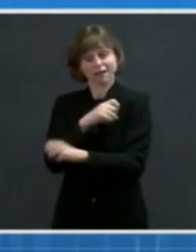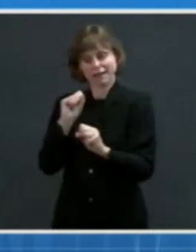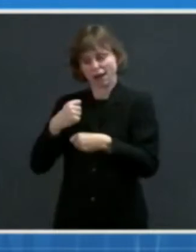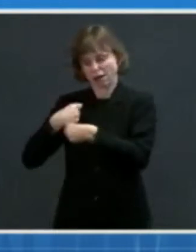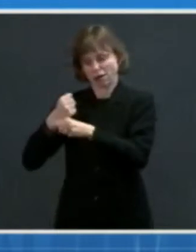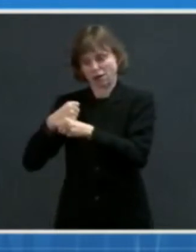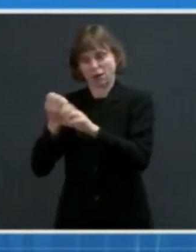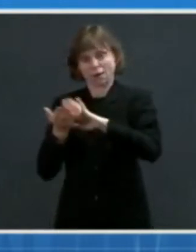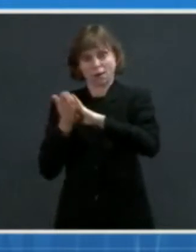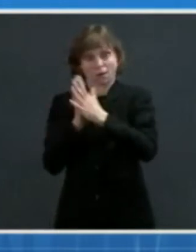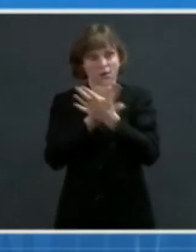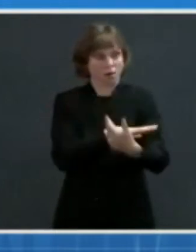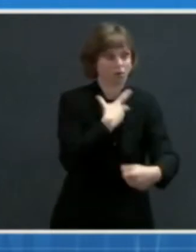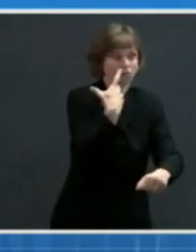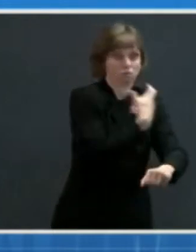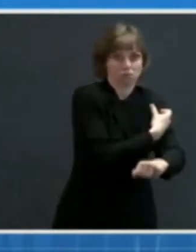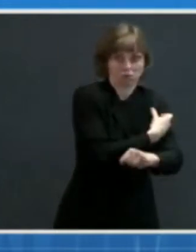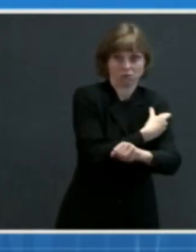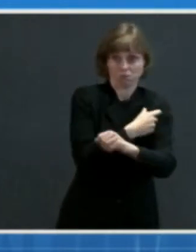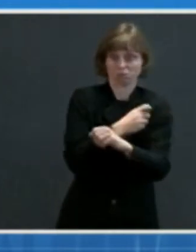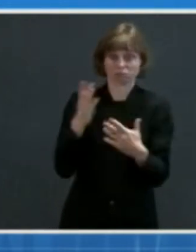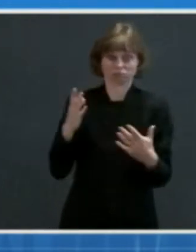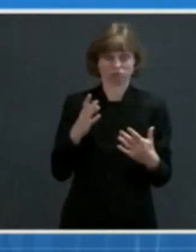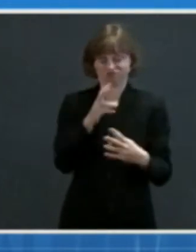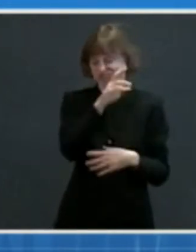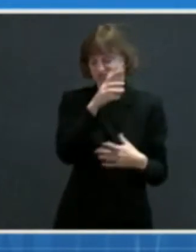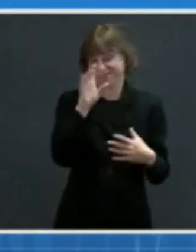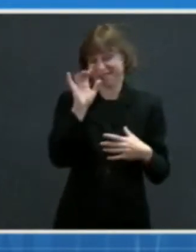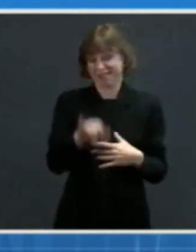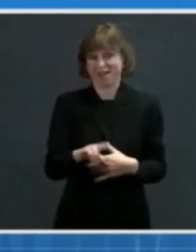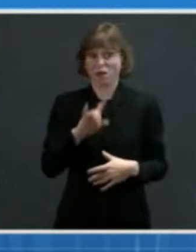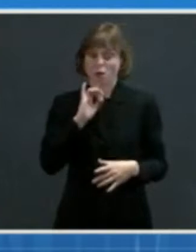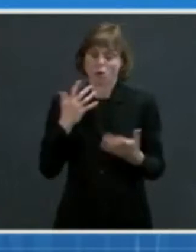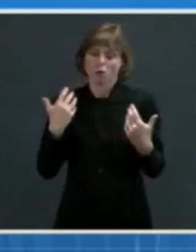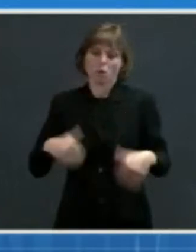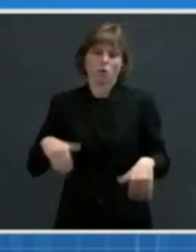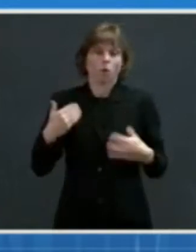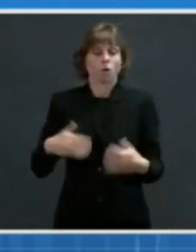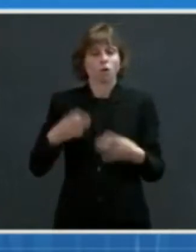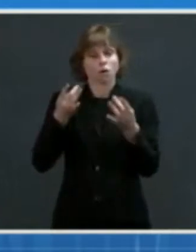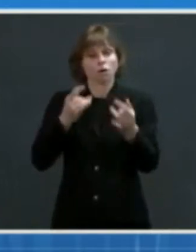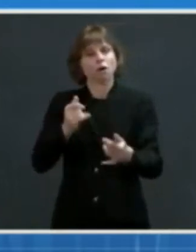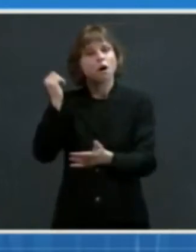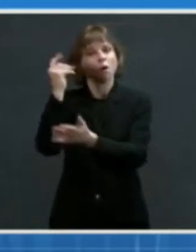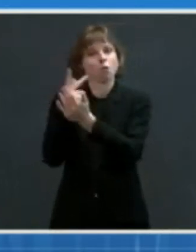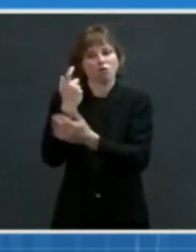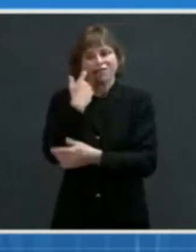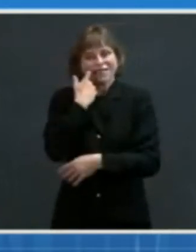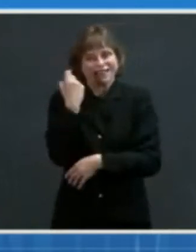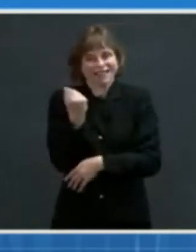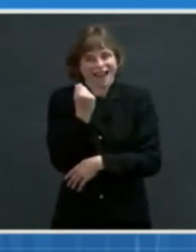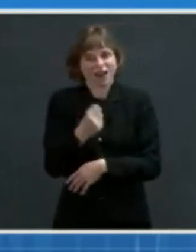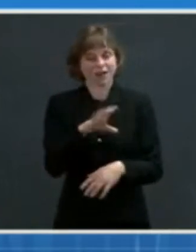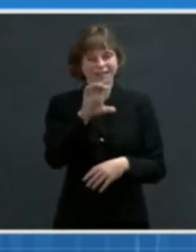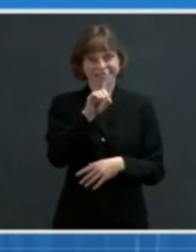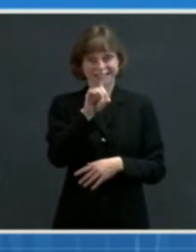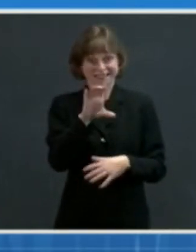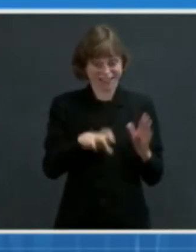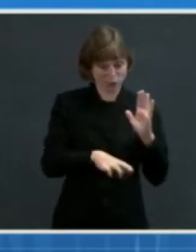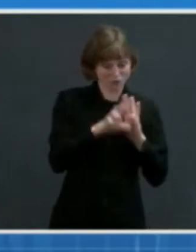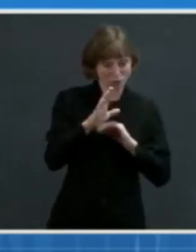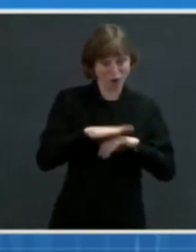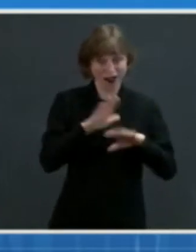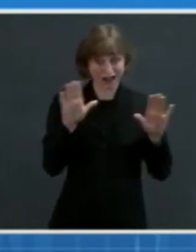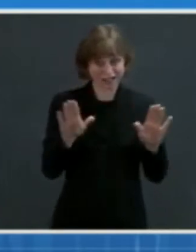incredible efficiency. This vaccine was approved on Saturday. The CDC reviewed it on Sunday. The same